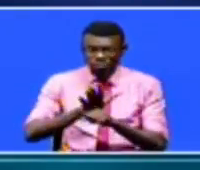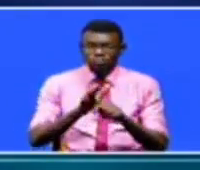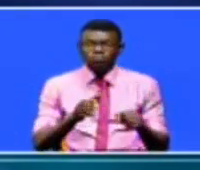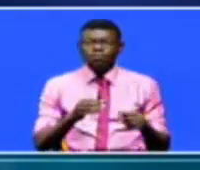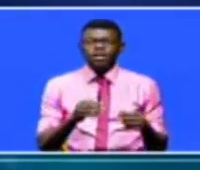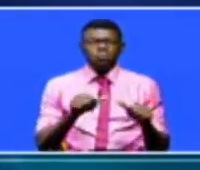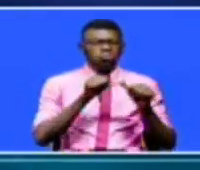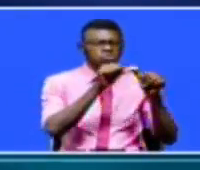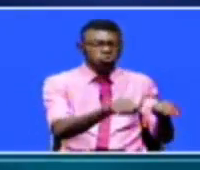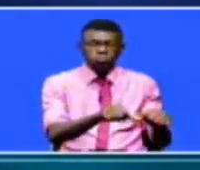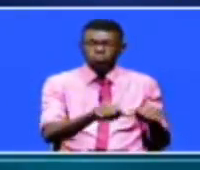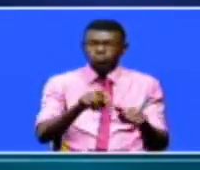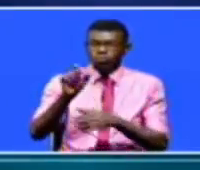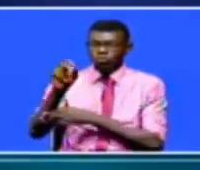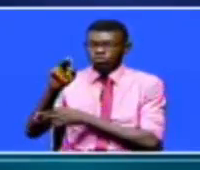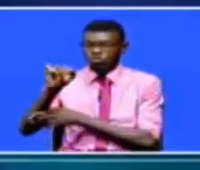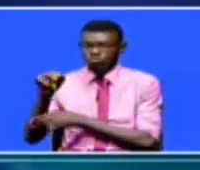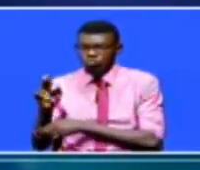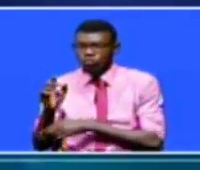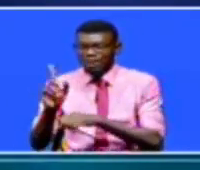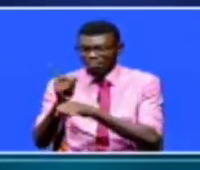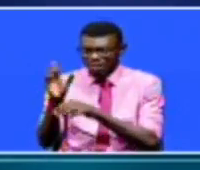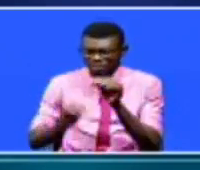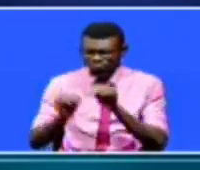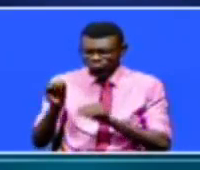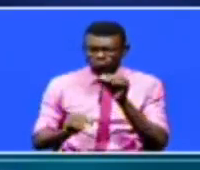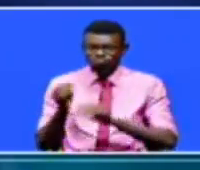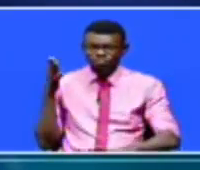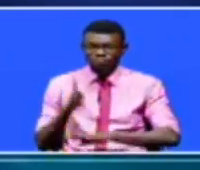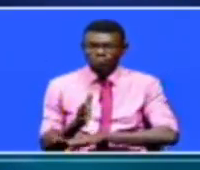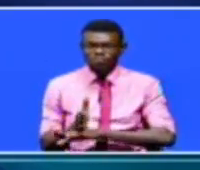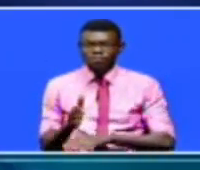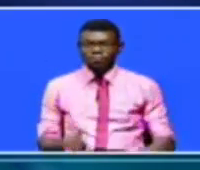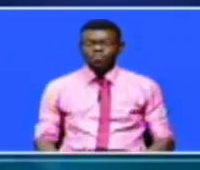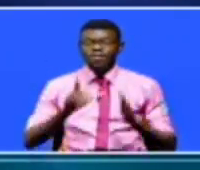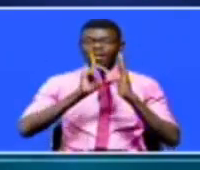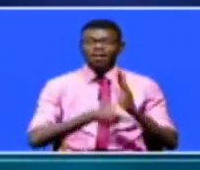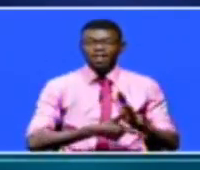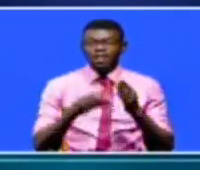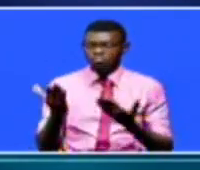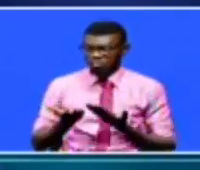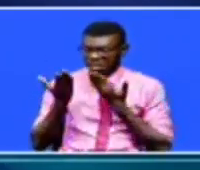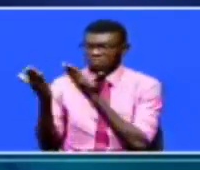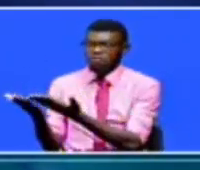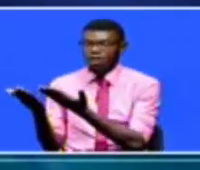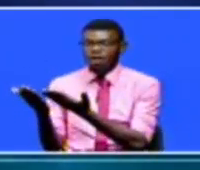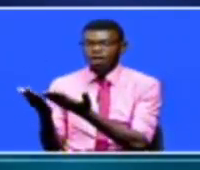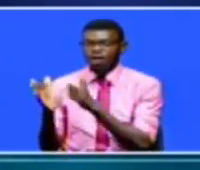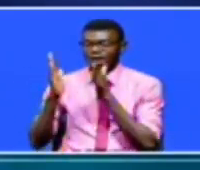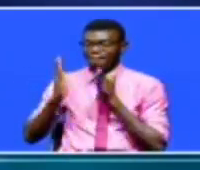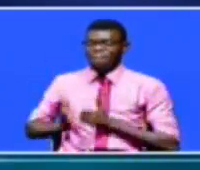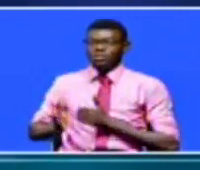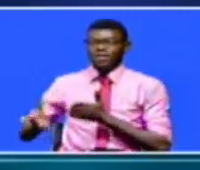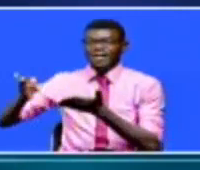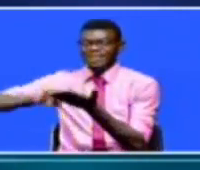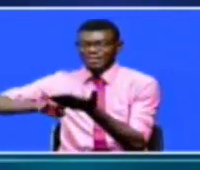and went and gave cooked fake minutes and gave them gave the registrar minutes of purporting to